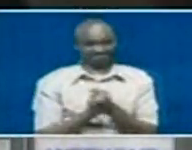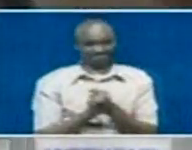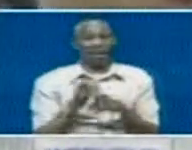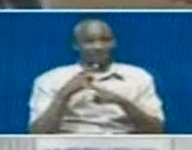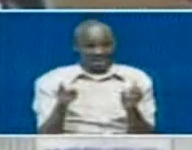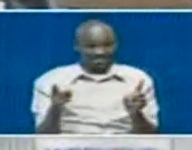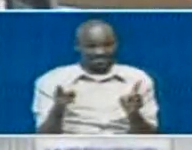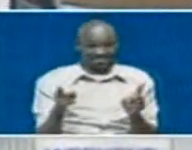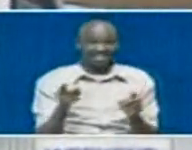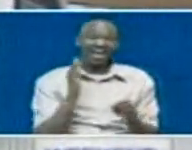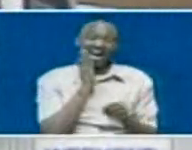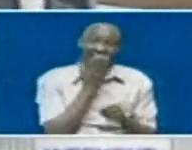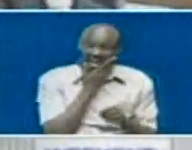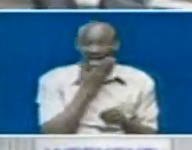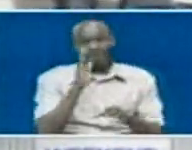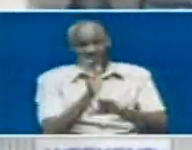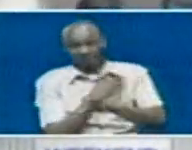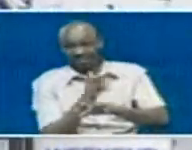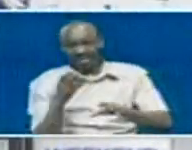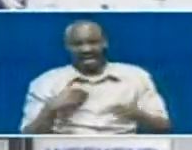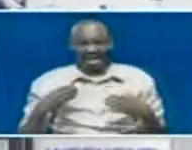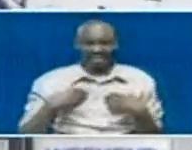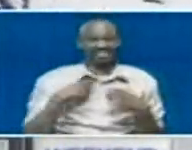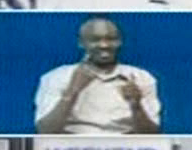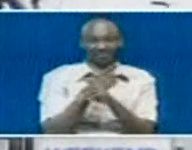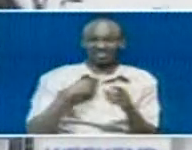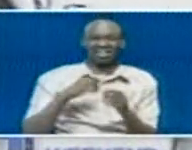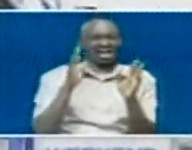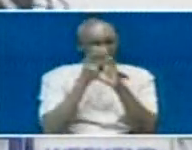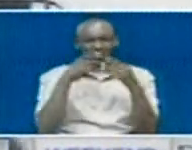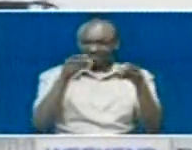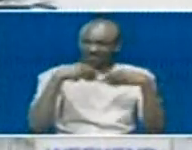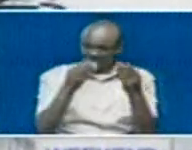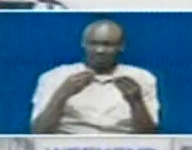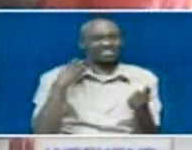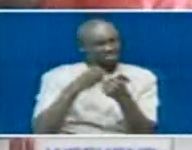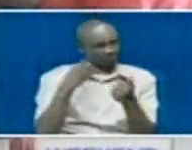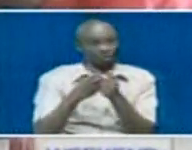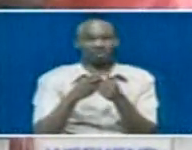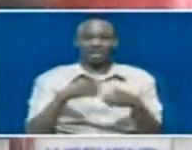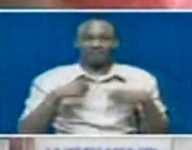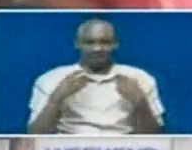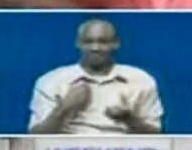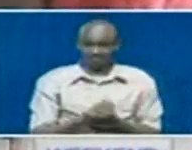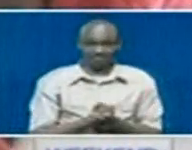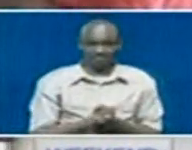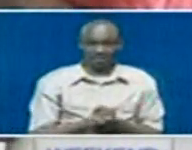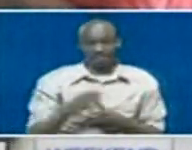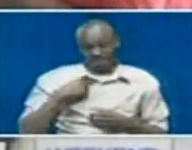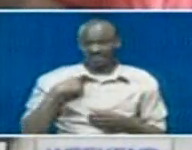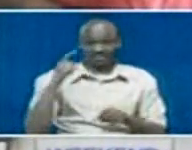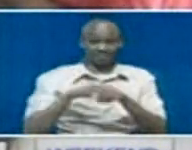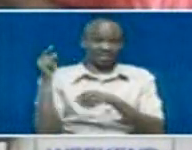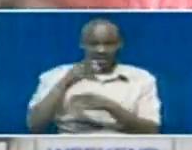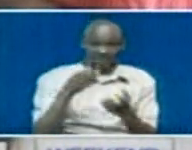But color, music, and art hide many of these students a difficult past. Bezi yangu ilikuwa railways. Kuja huku kwanza, I